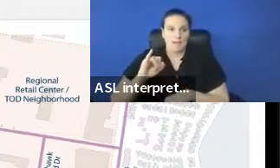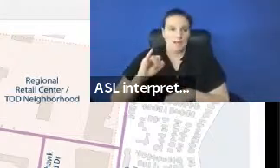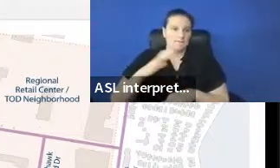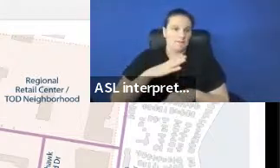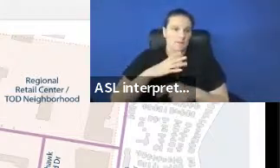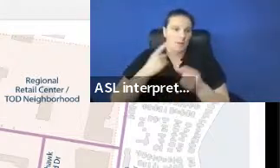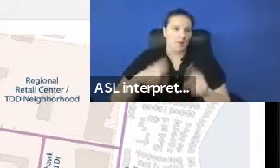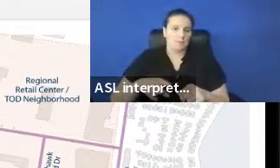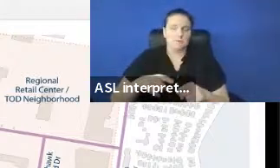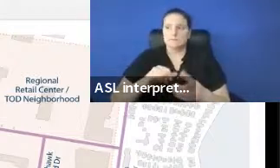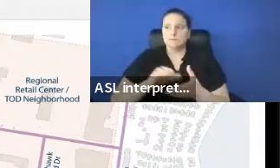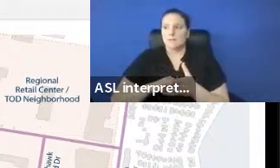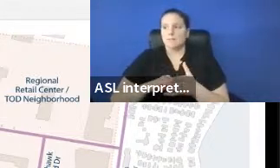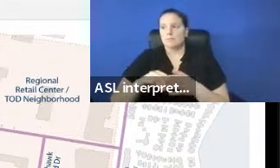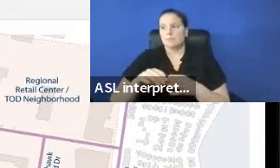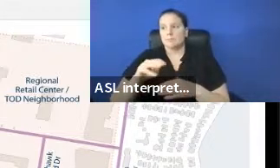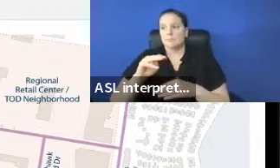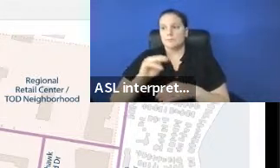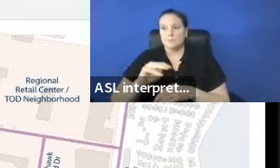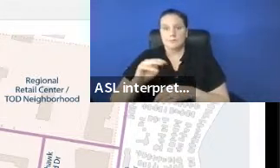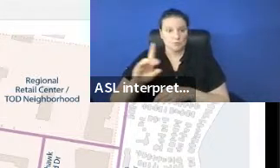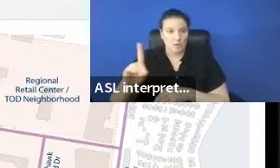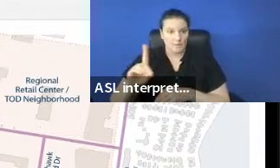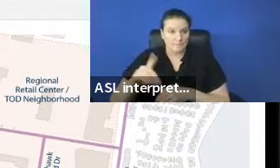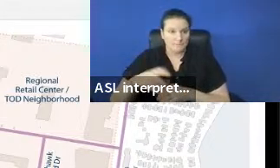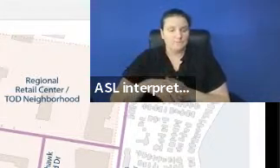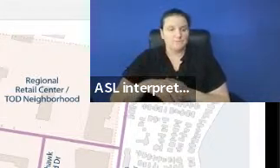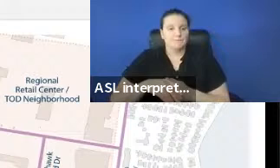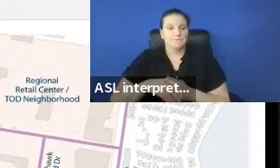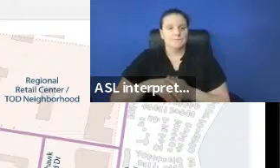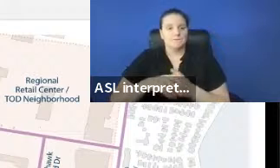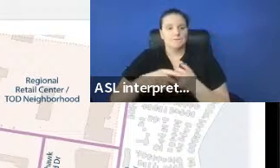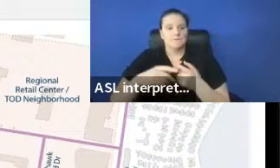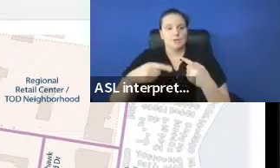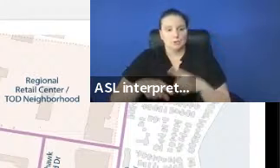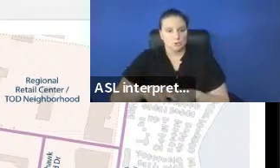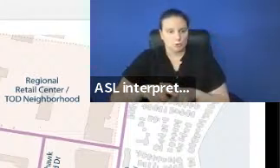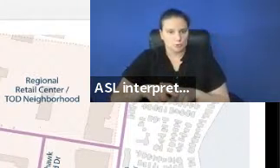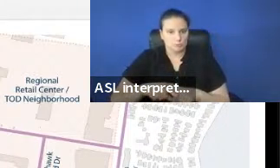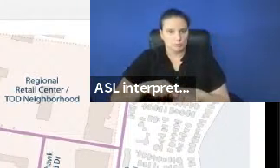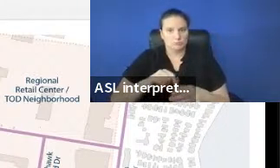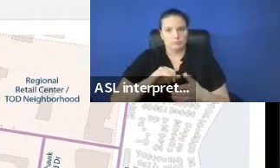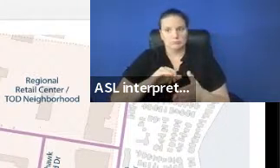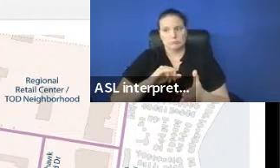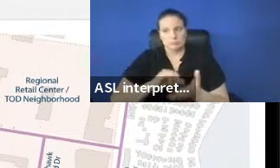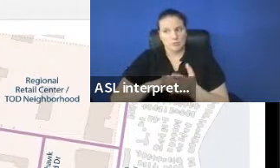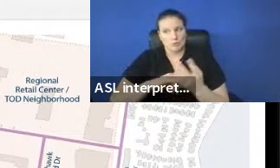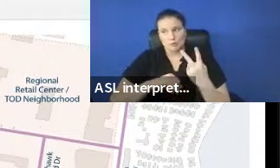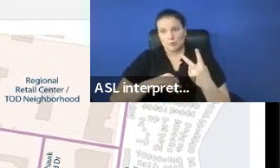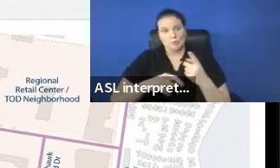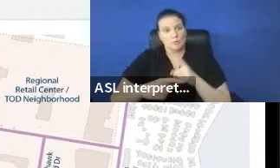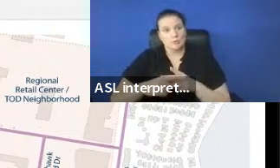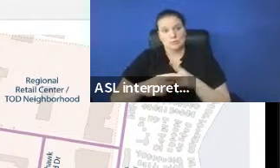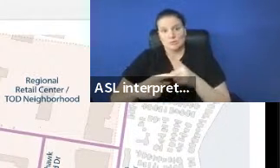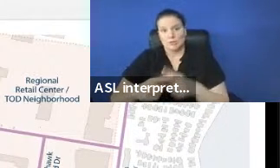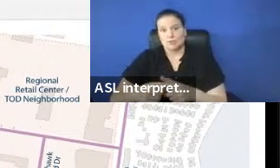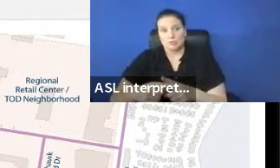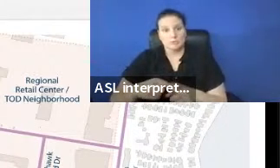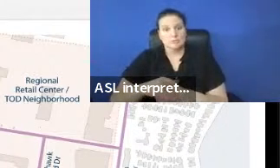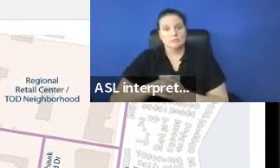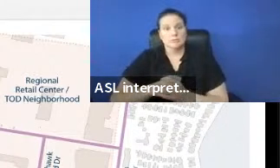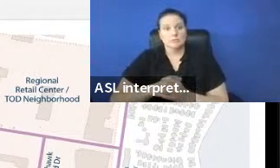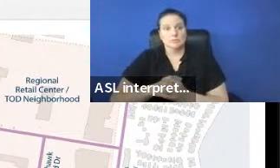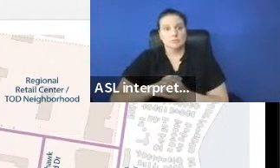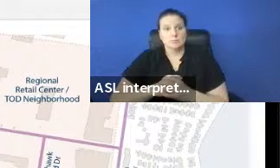is the Marine Drive interchange, which is two intersections, as we